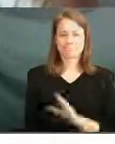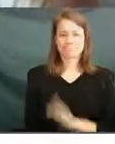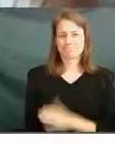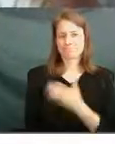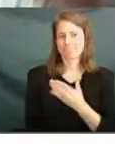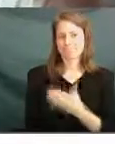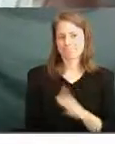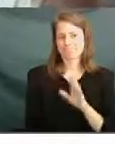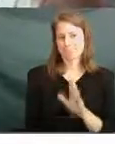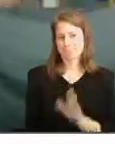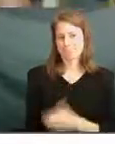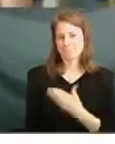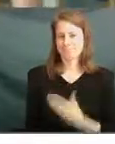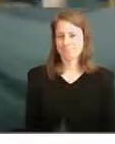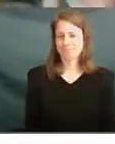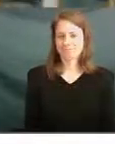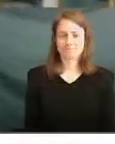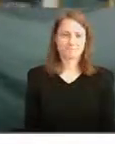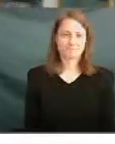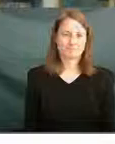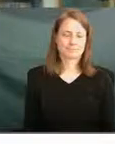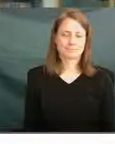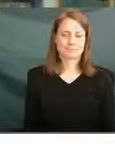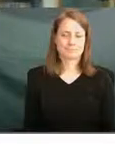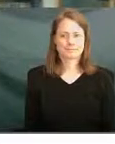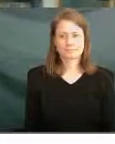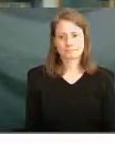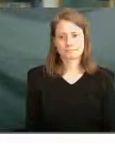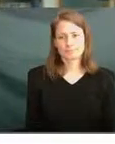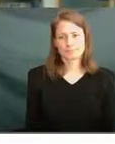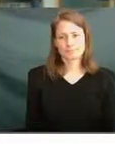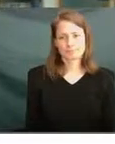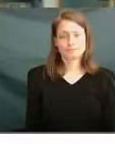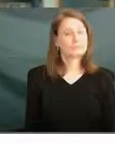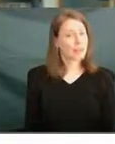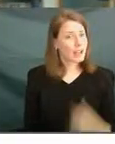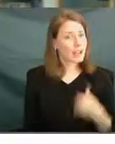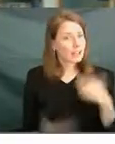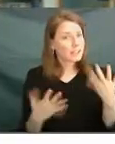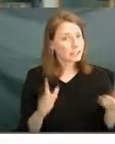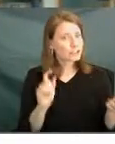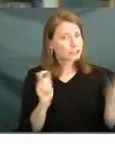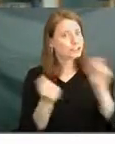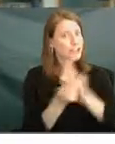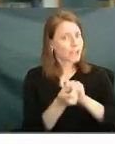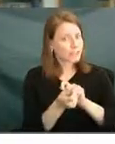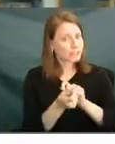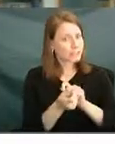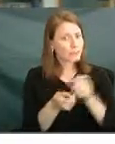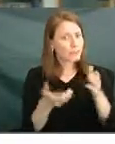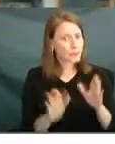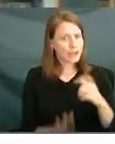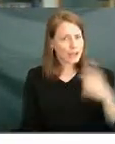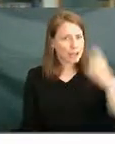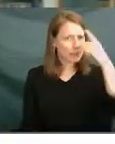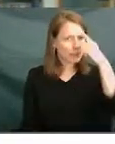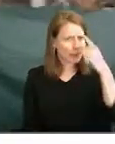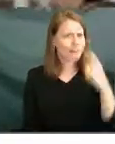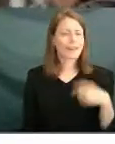It affects the way I think, actually. And I hope it made me a better teacher. I really hope.